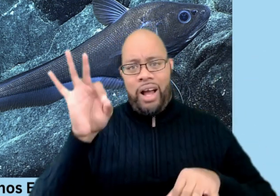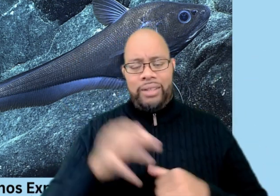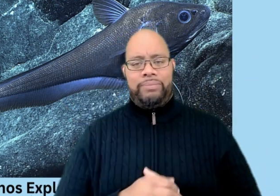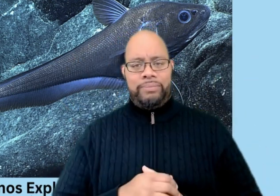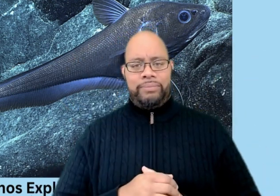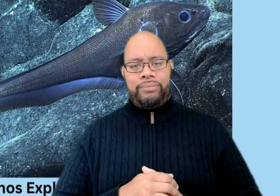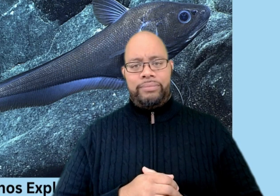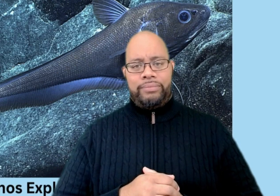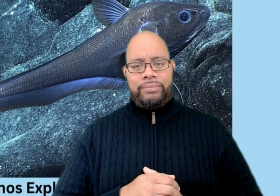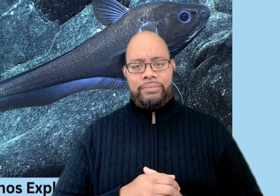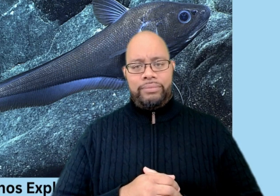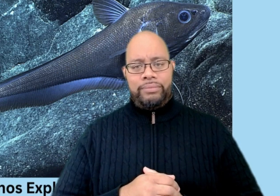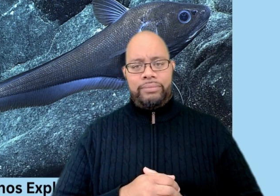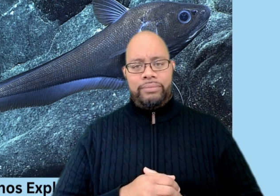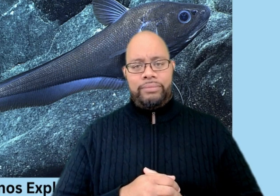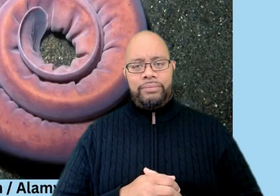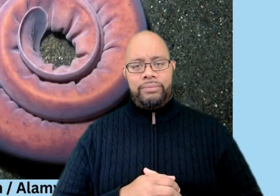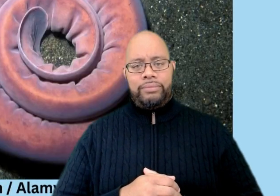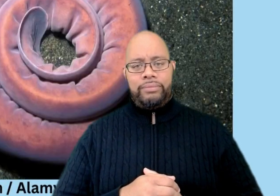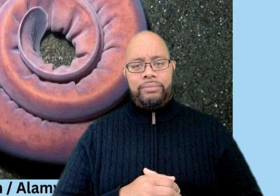the feast of a whale fall.